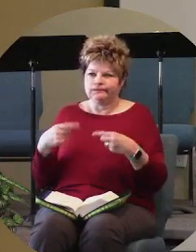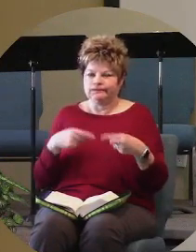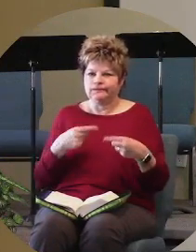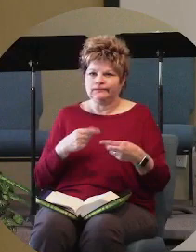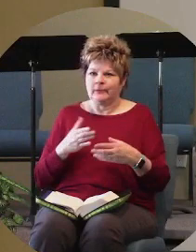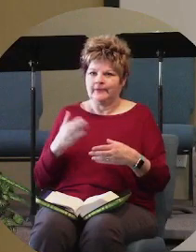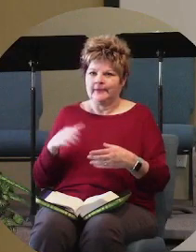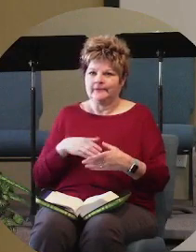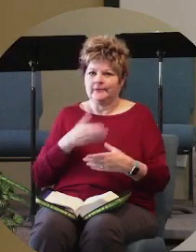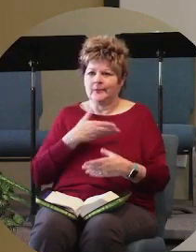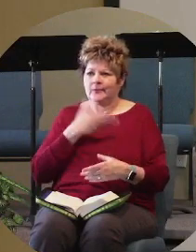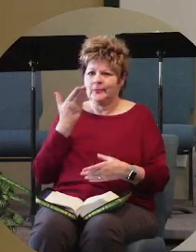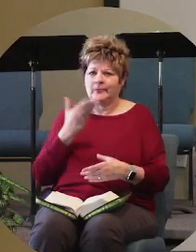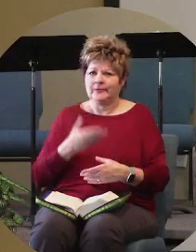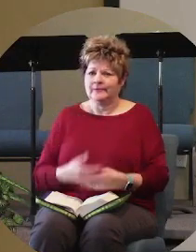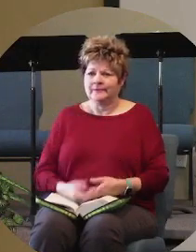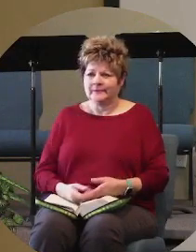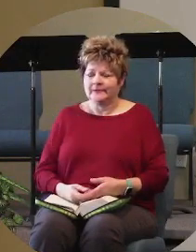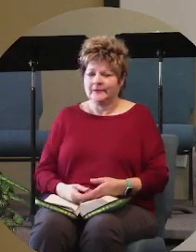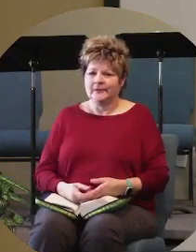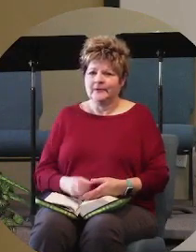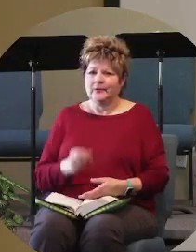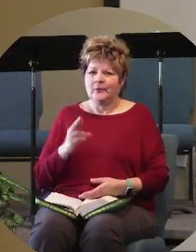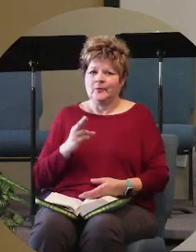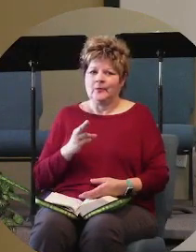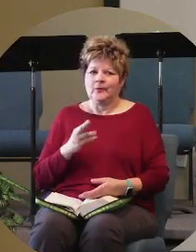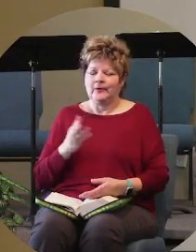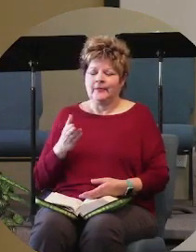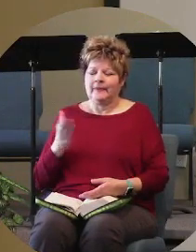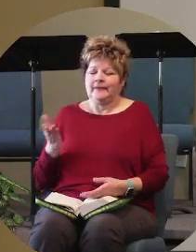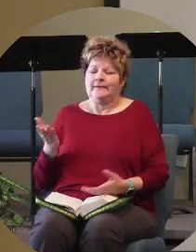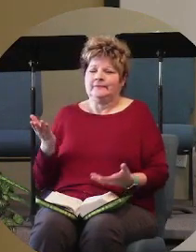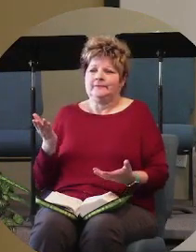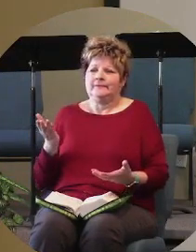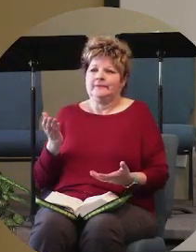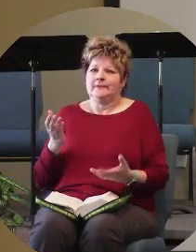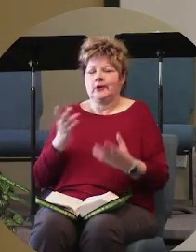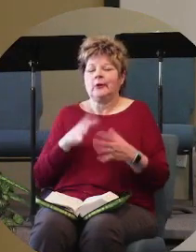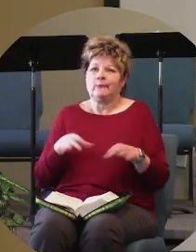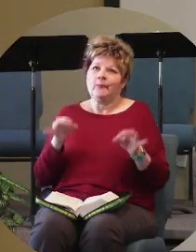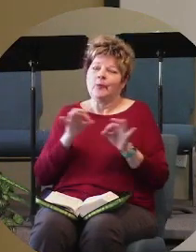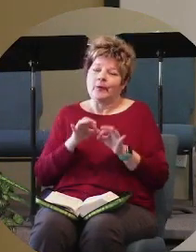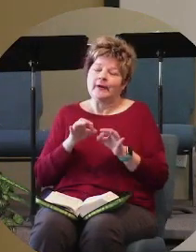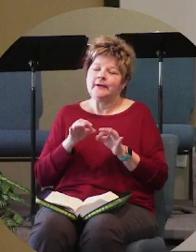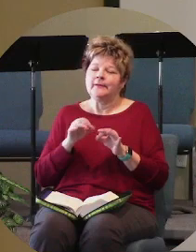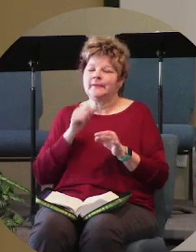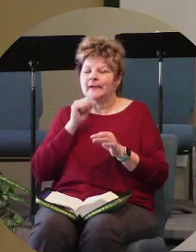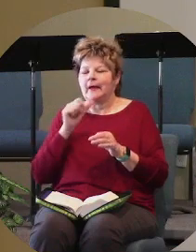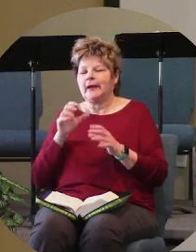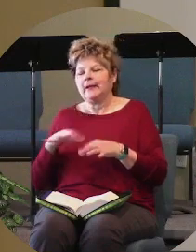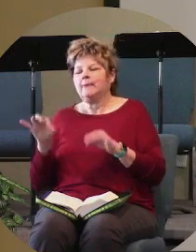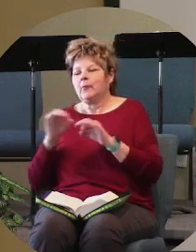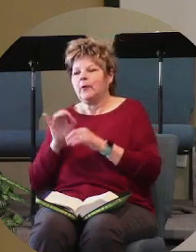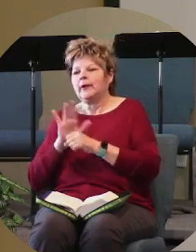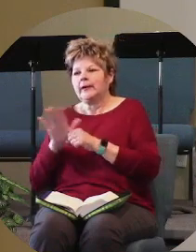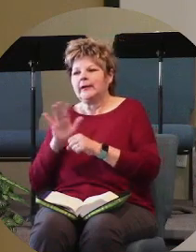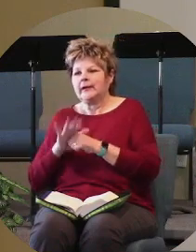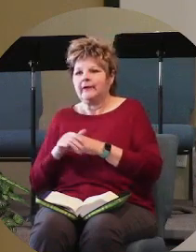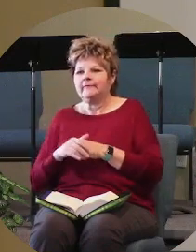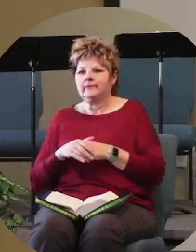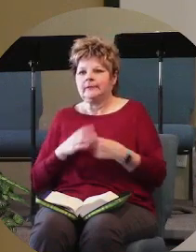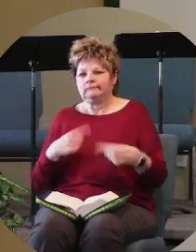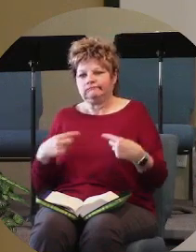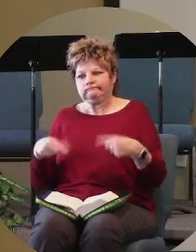things. Or things that are important but not important enough to be wrangled